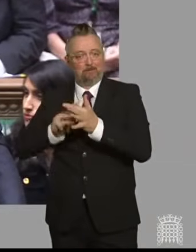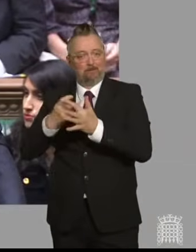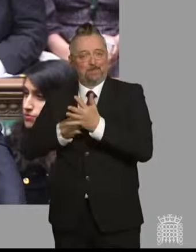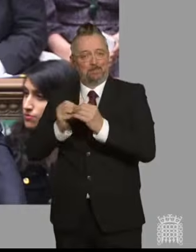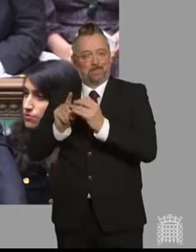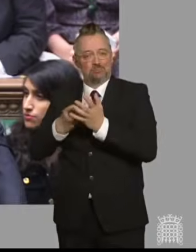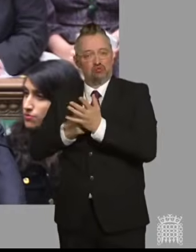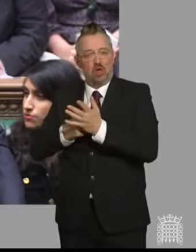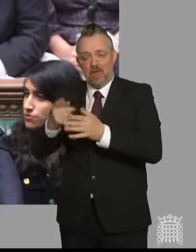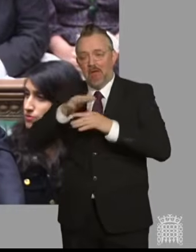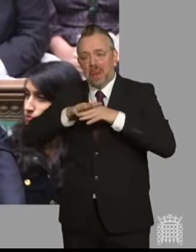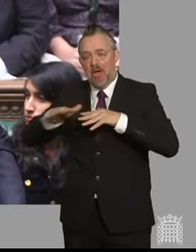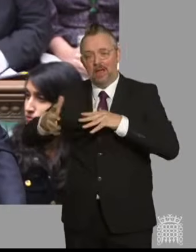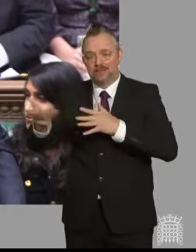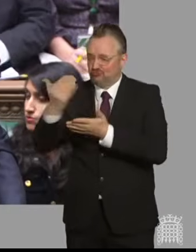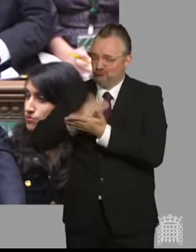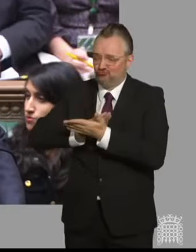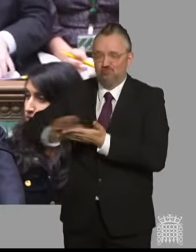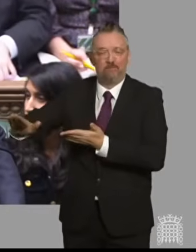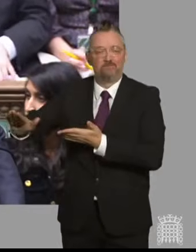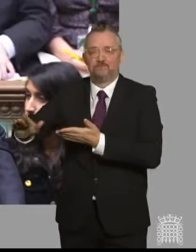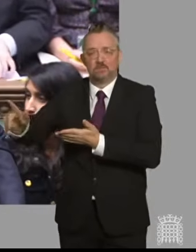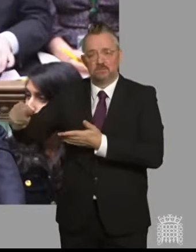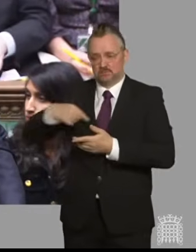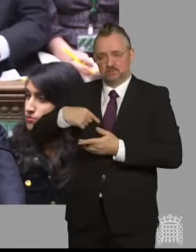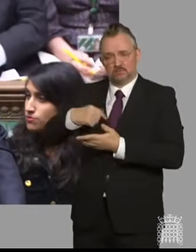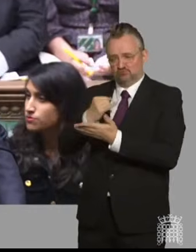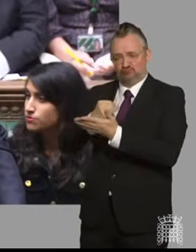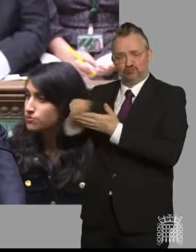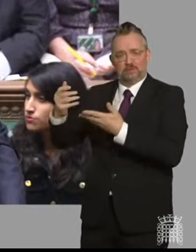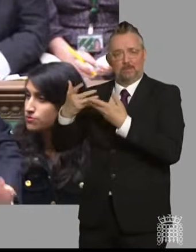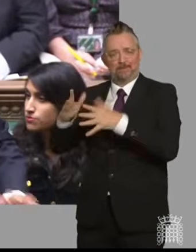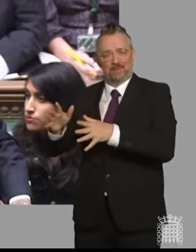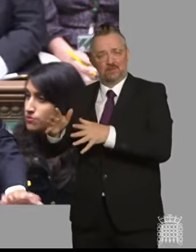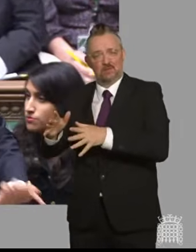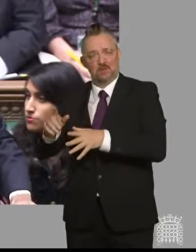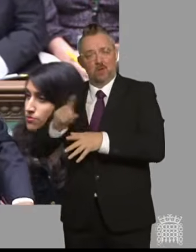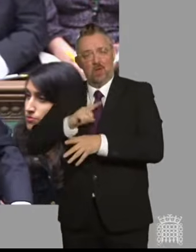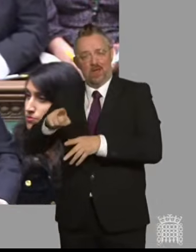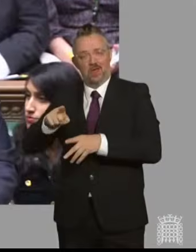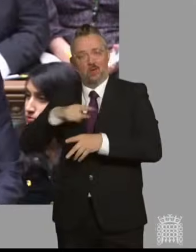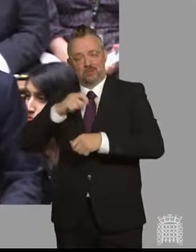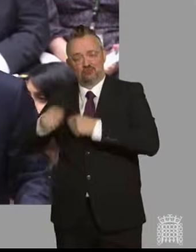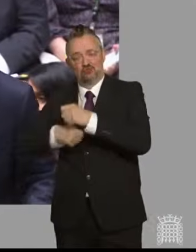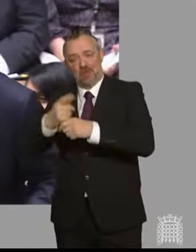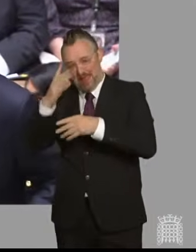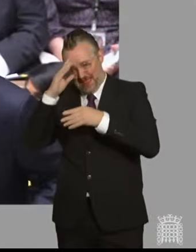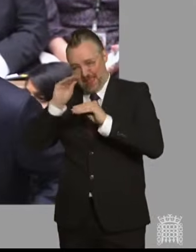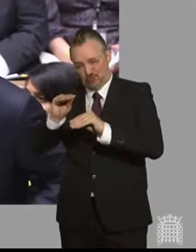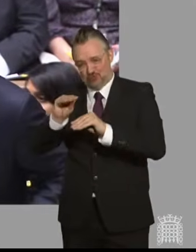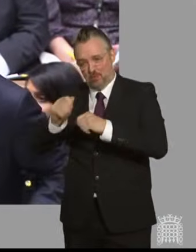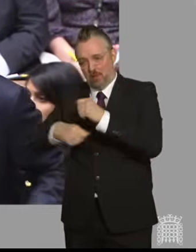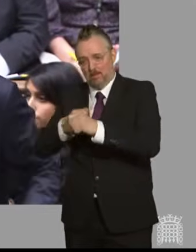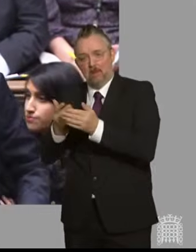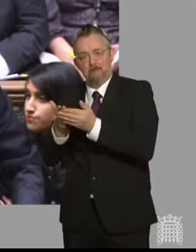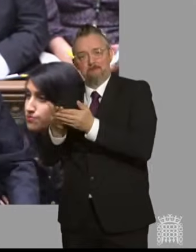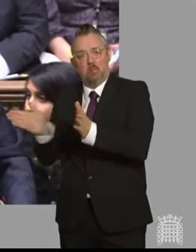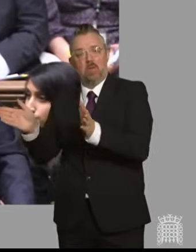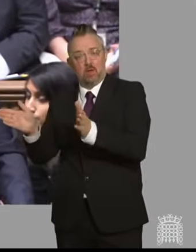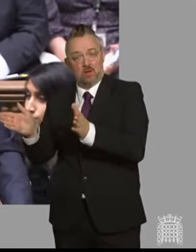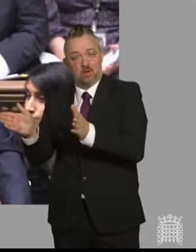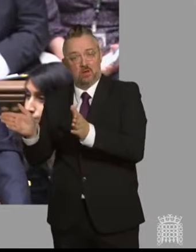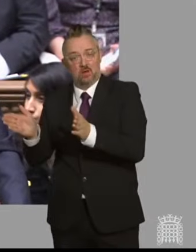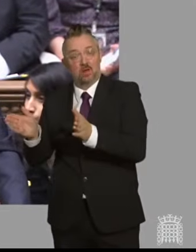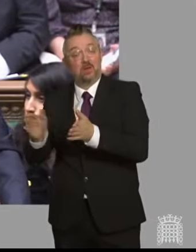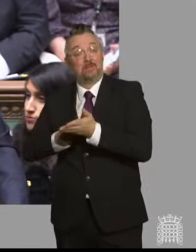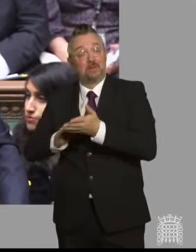Community School from educational land to public open space, and that decision ensured that children will have access to the open space